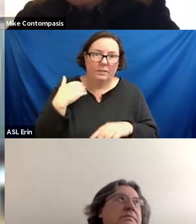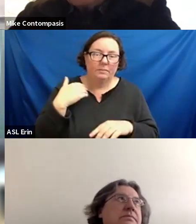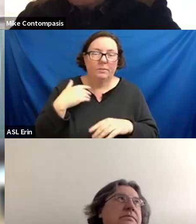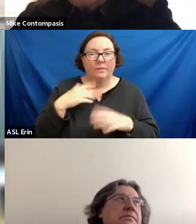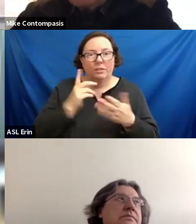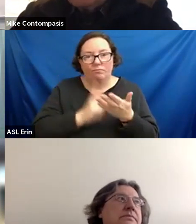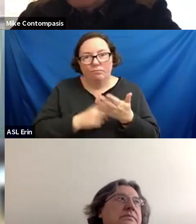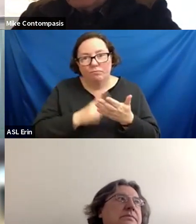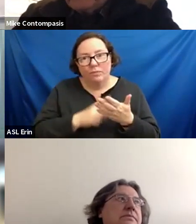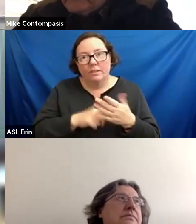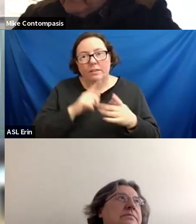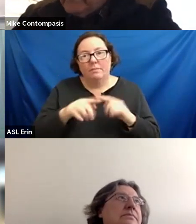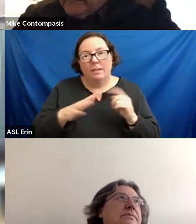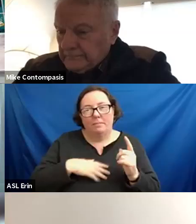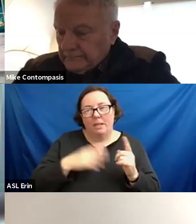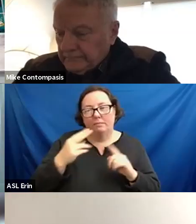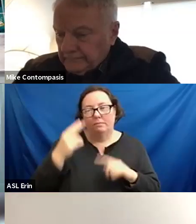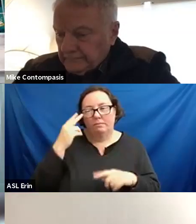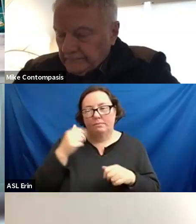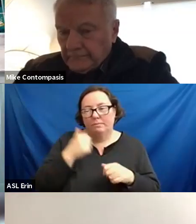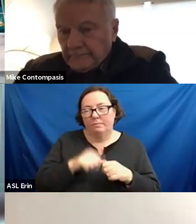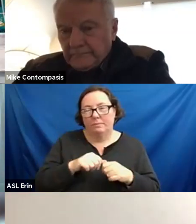previous work.